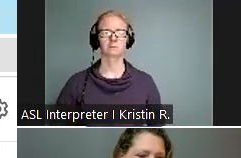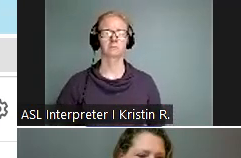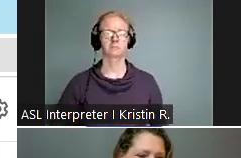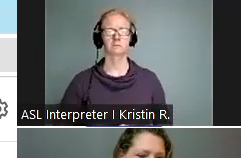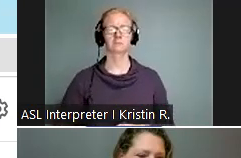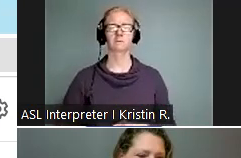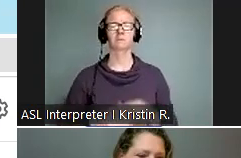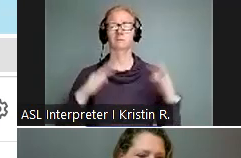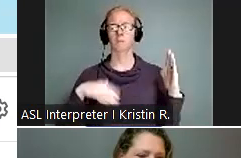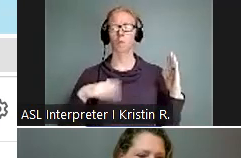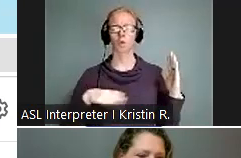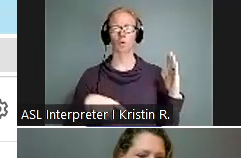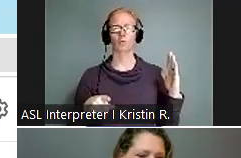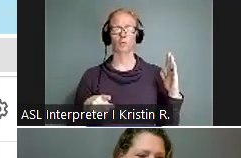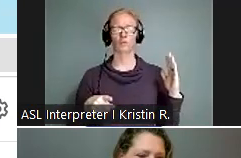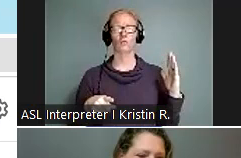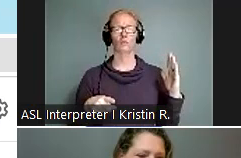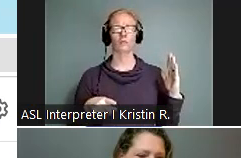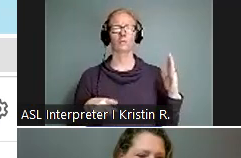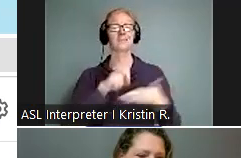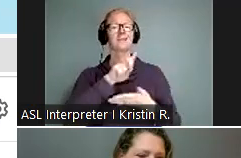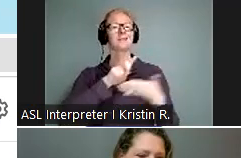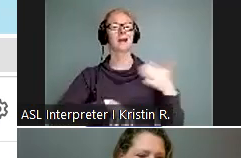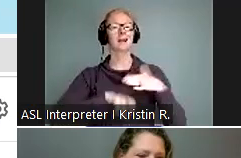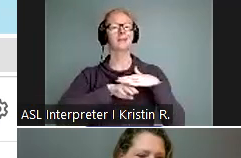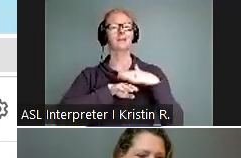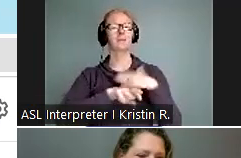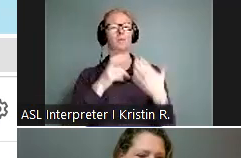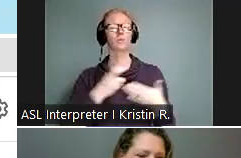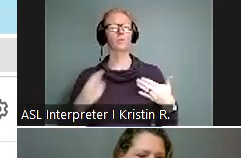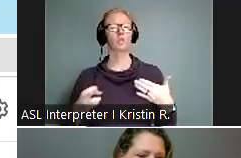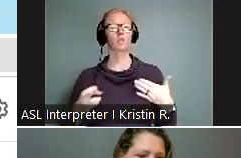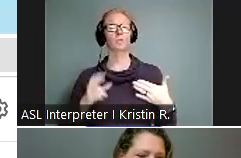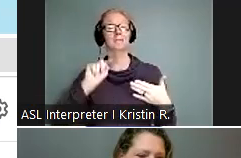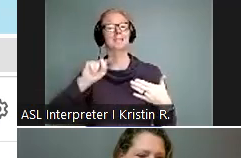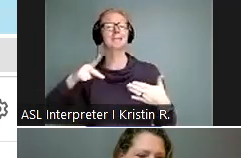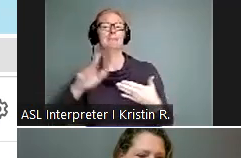Down here, we have how to design accessible resource tip sheets.